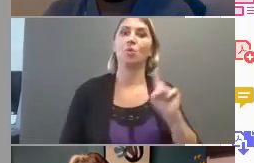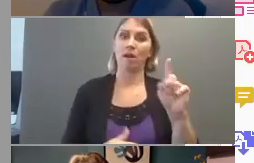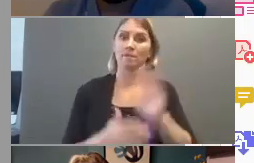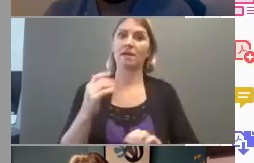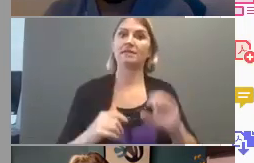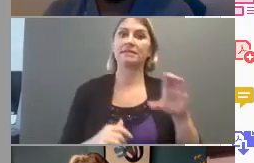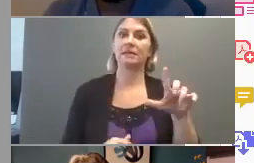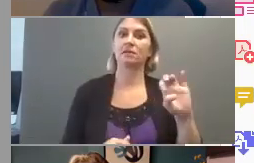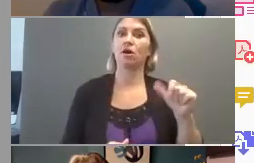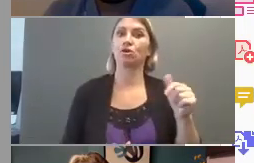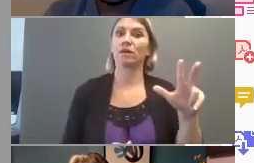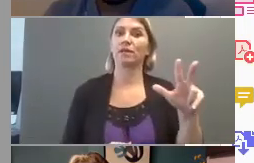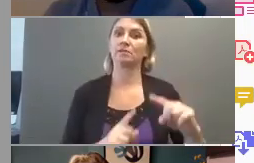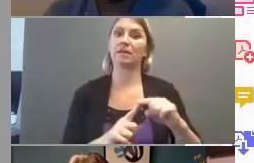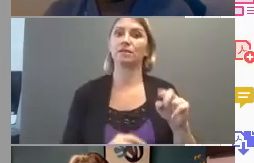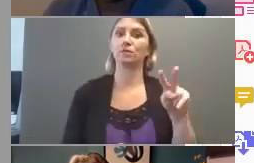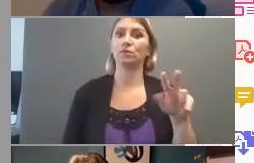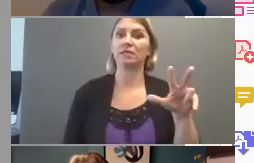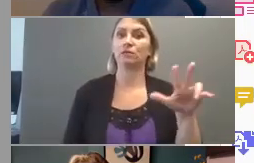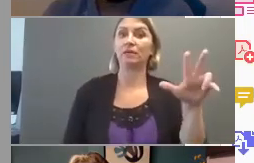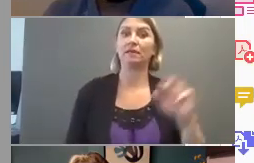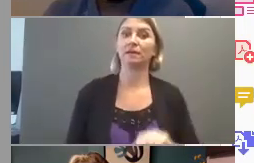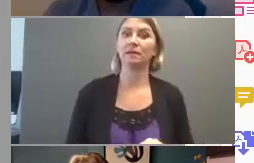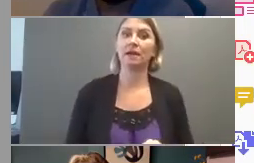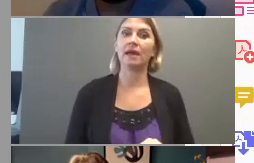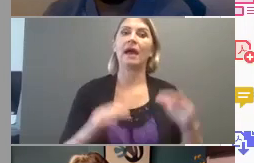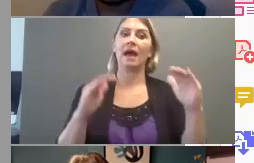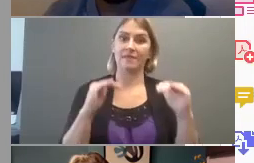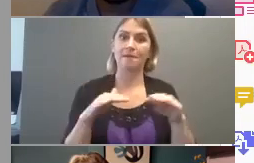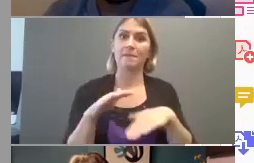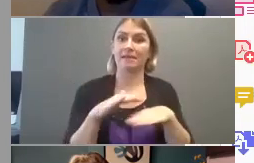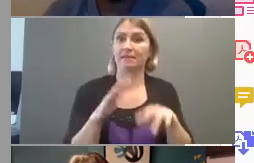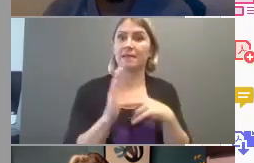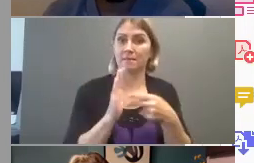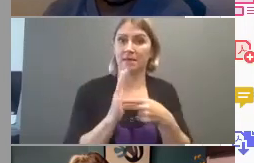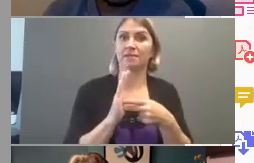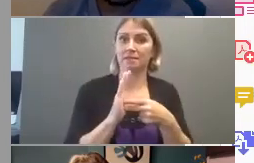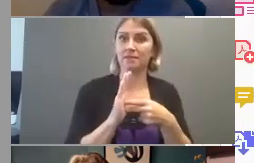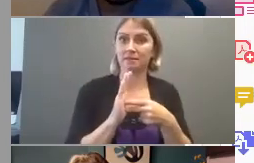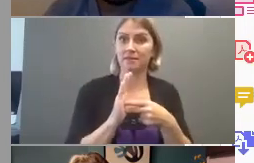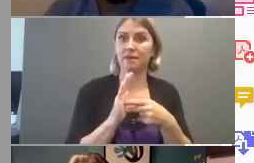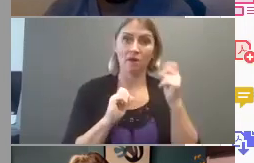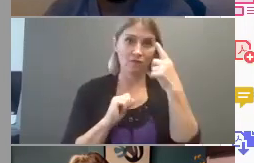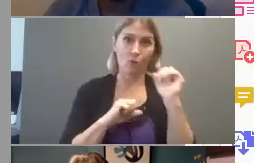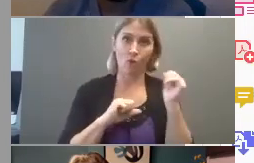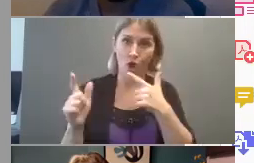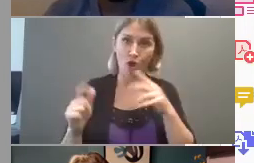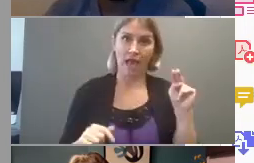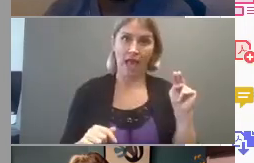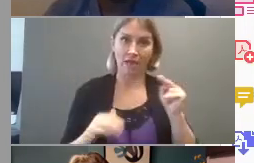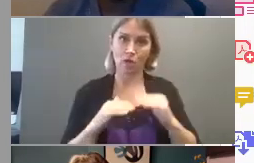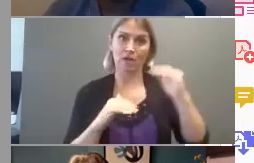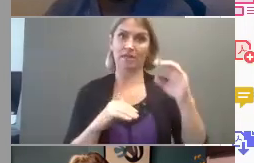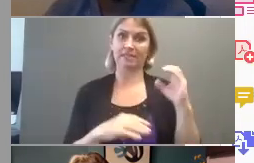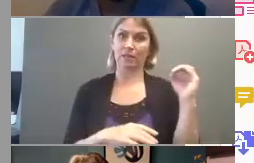C log 3 plus 2C3. And basically that means is for all n greater than